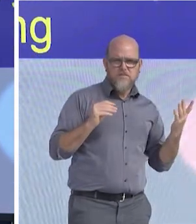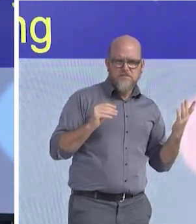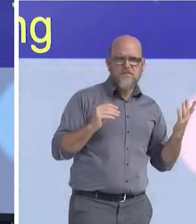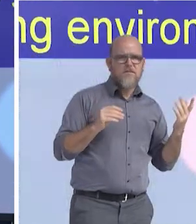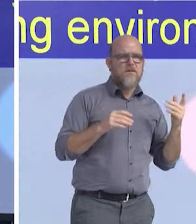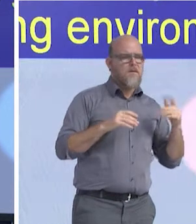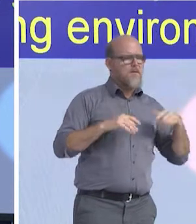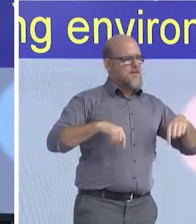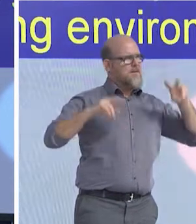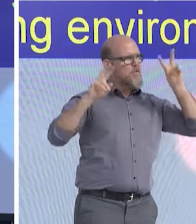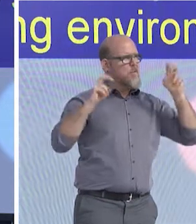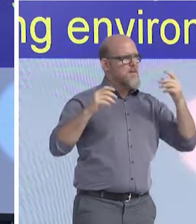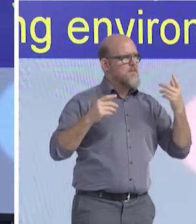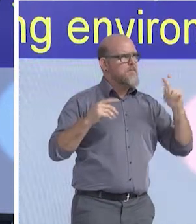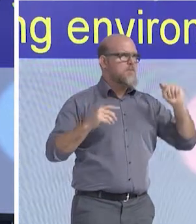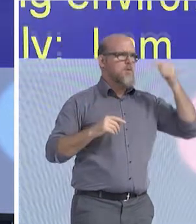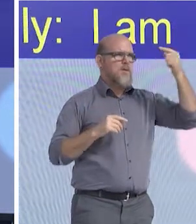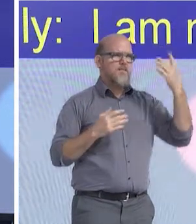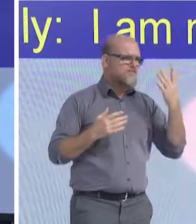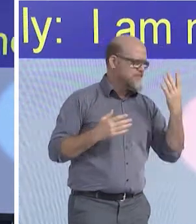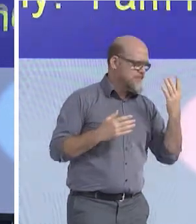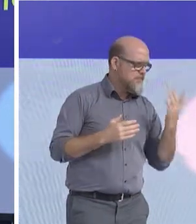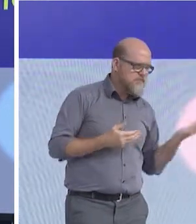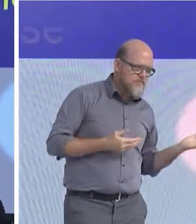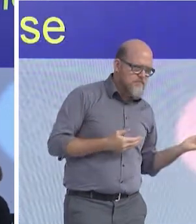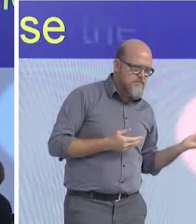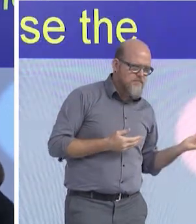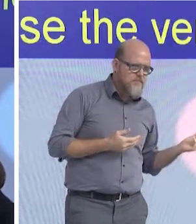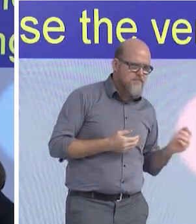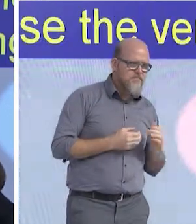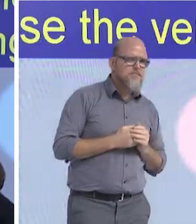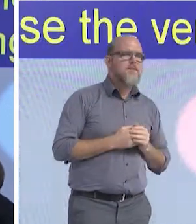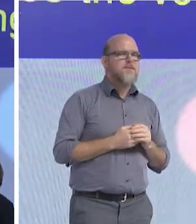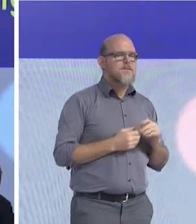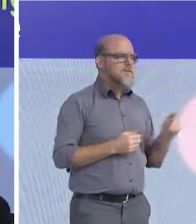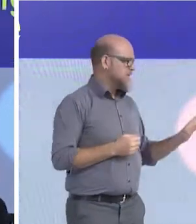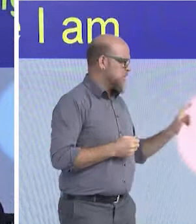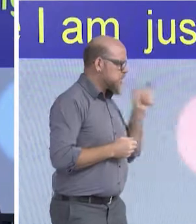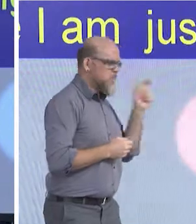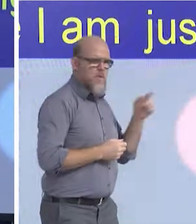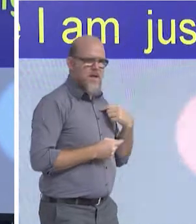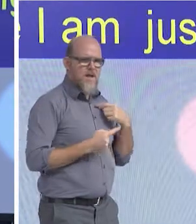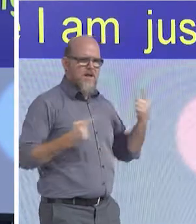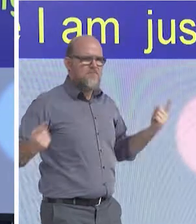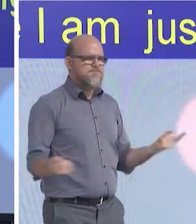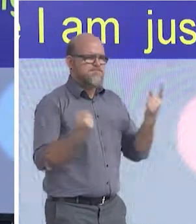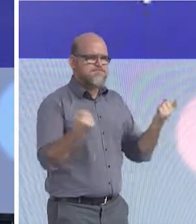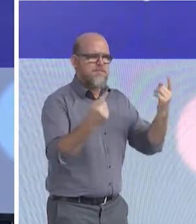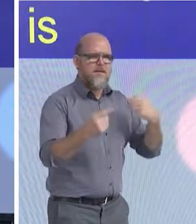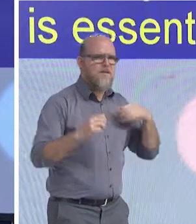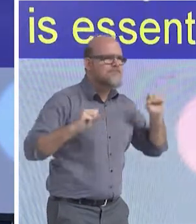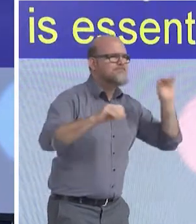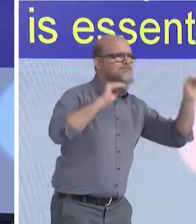not sure whether I'd use the verb campaigning. I suppose I'm just doing my job as an ombudsman, which is essentially to make sure that people are